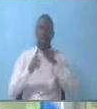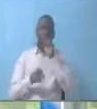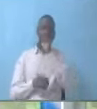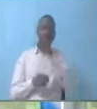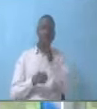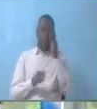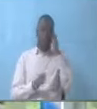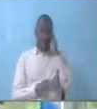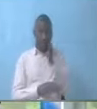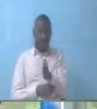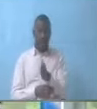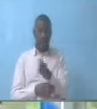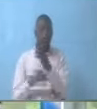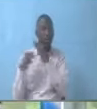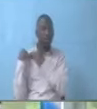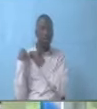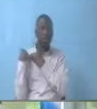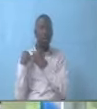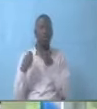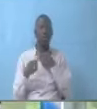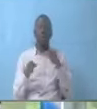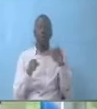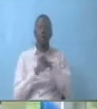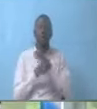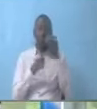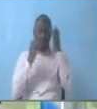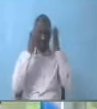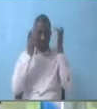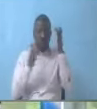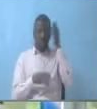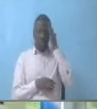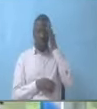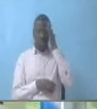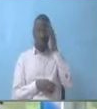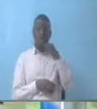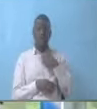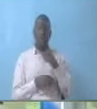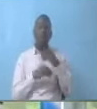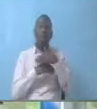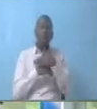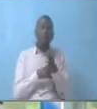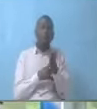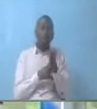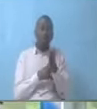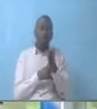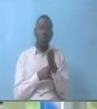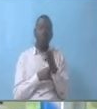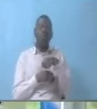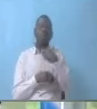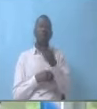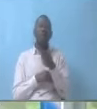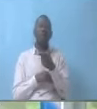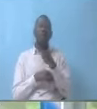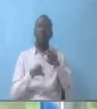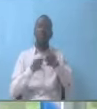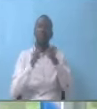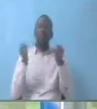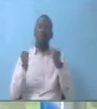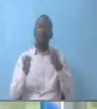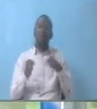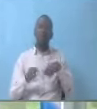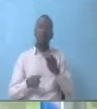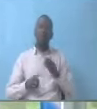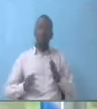that this is a blatant violation of, well, would open the door for the blatant violation